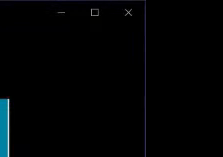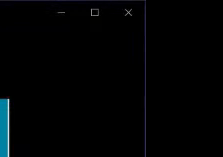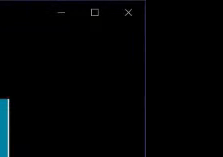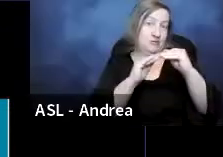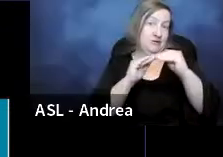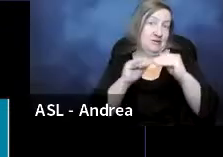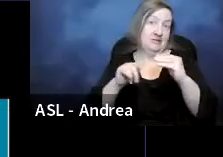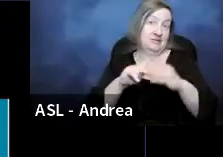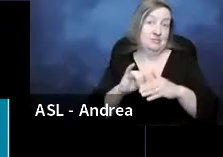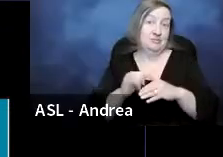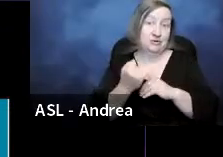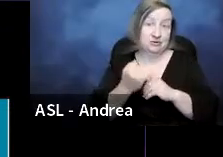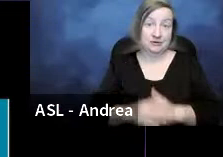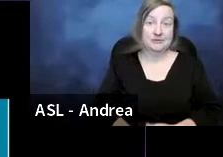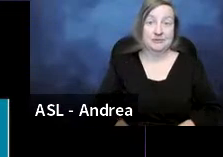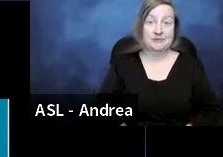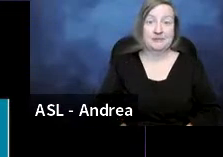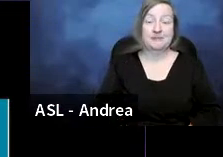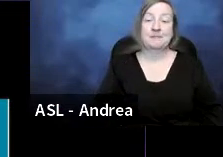project.